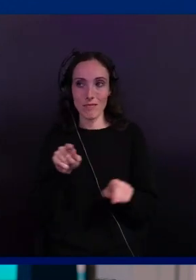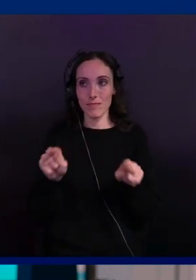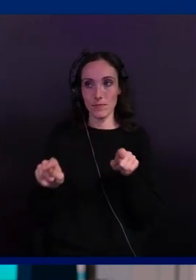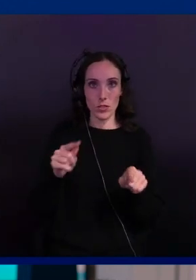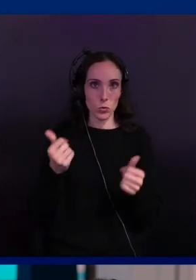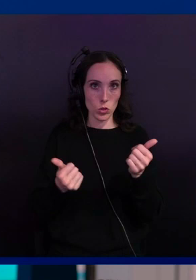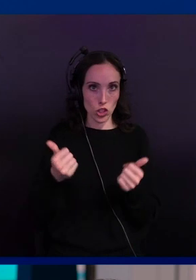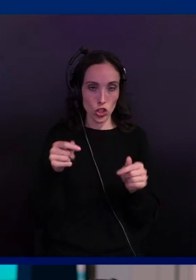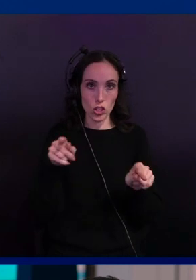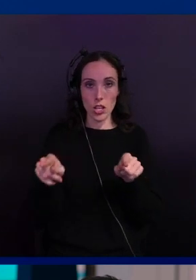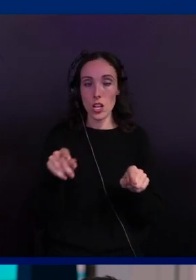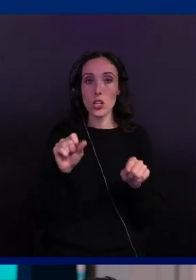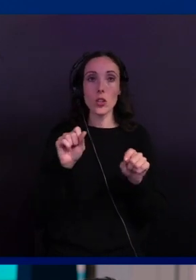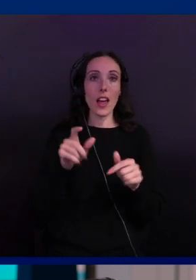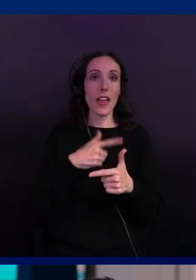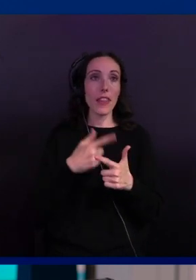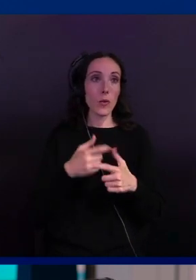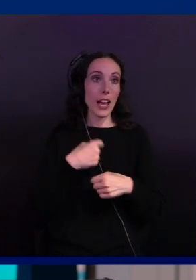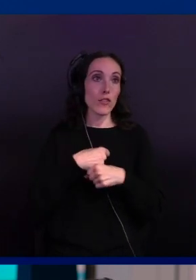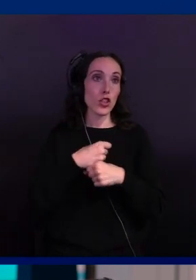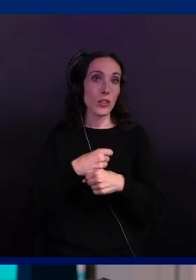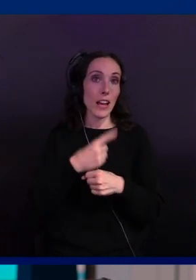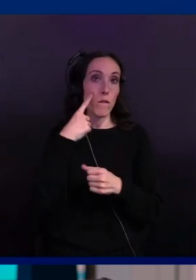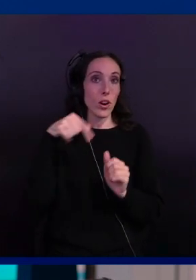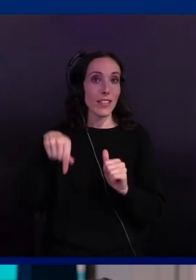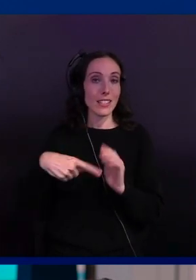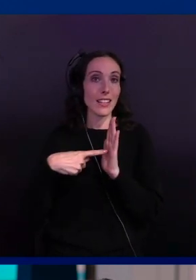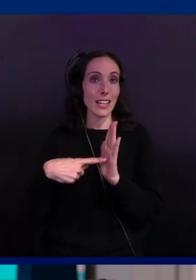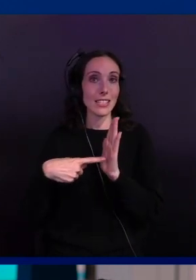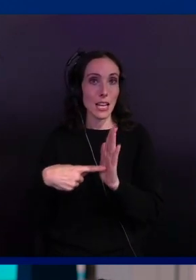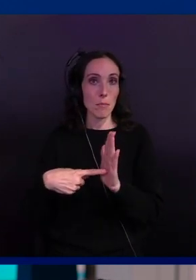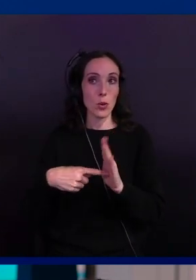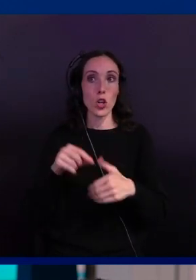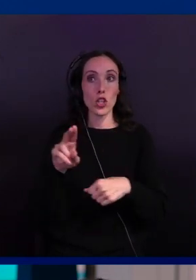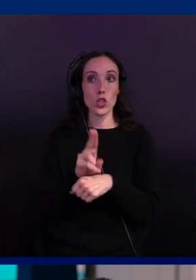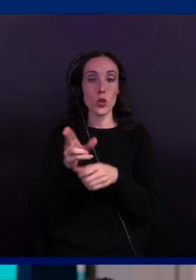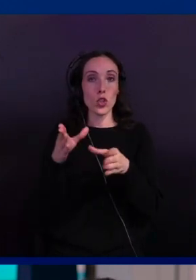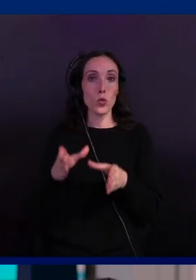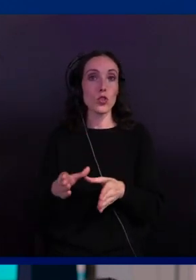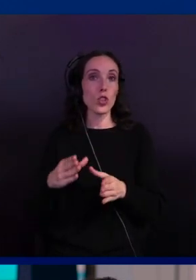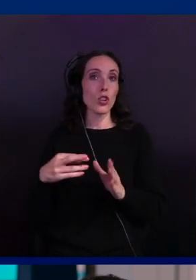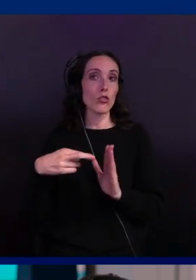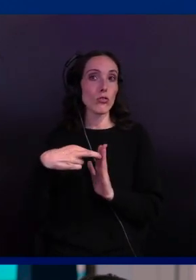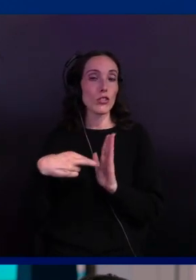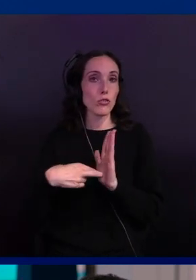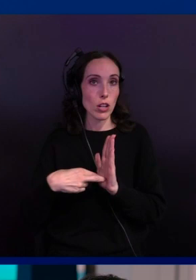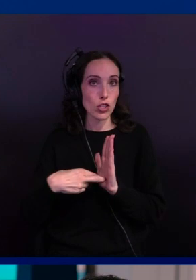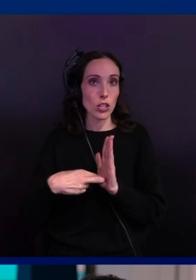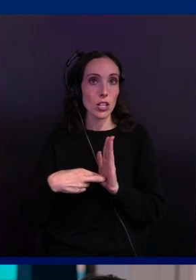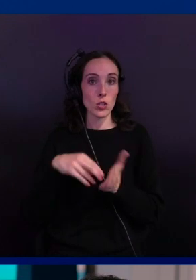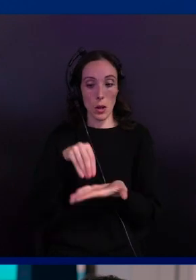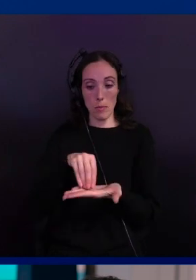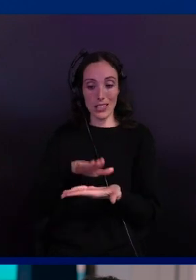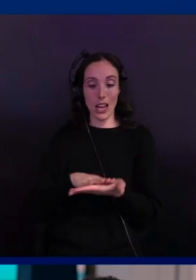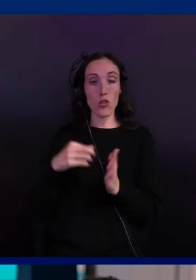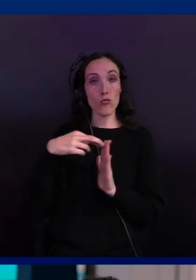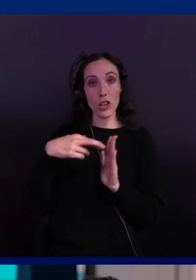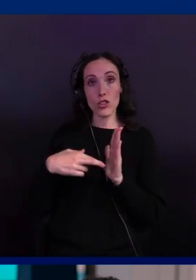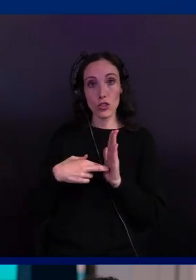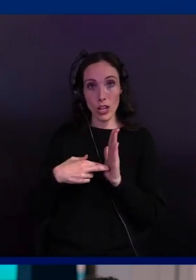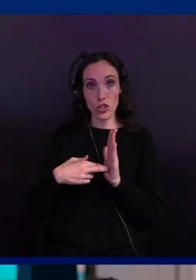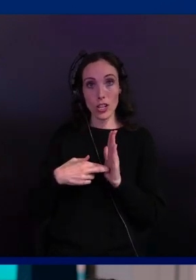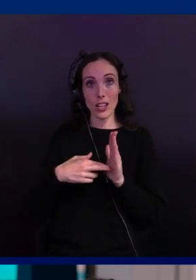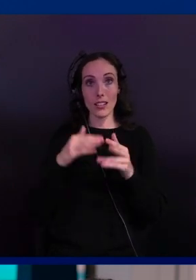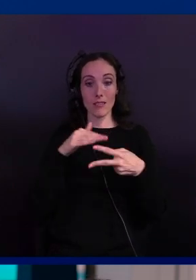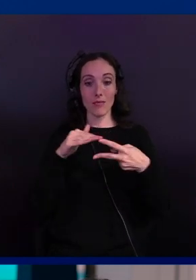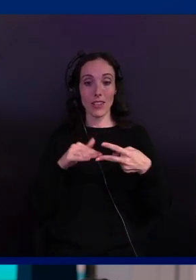we have to create. Event means, for this example, event is user registration. So that's the reason I just put a registration here. And then